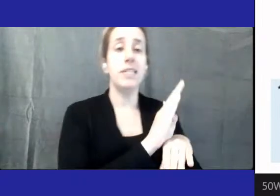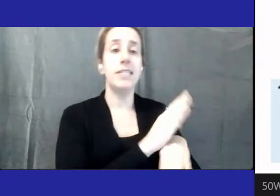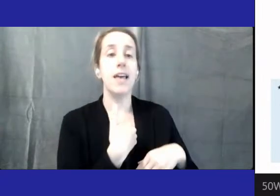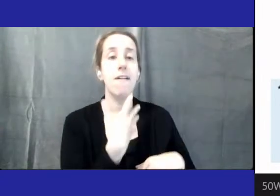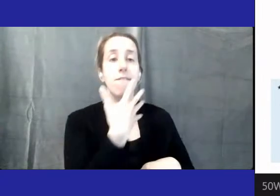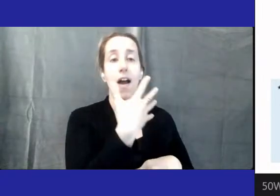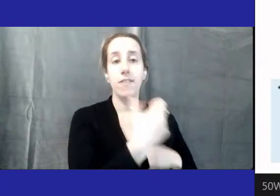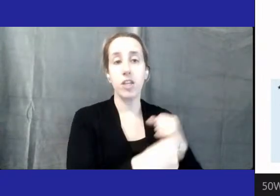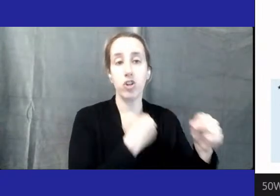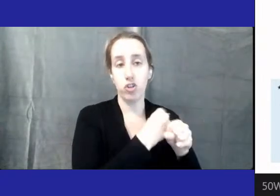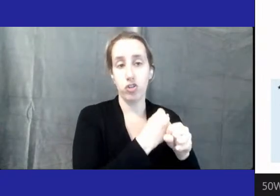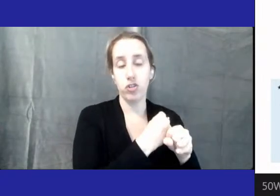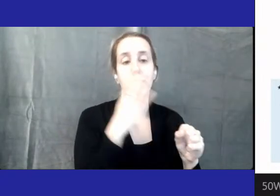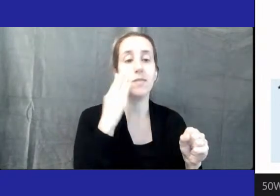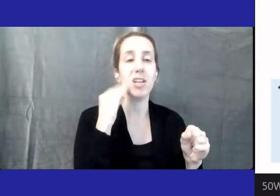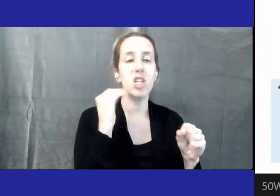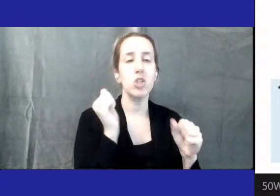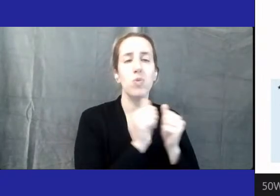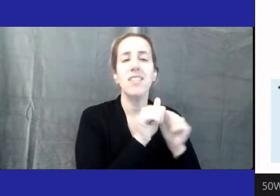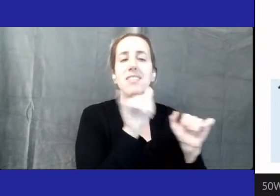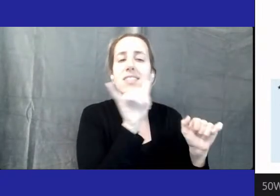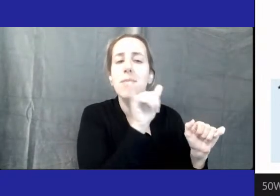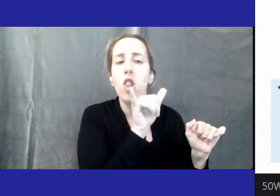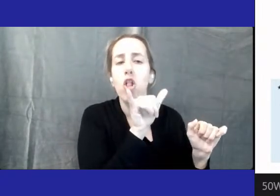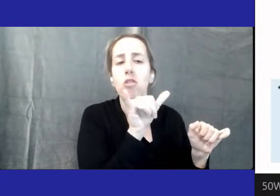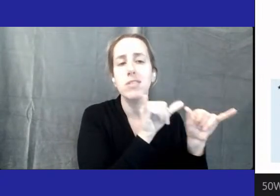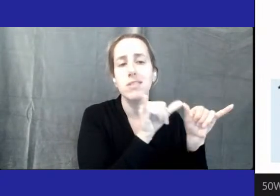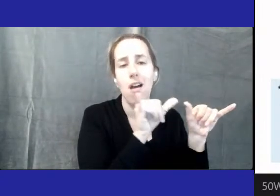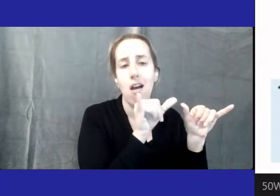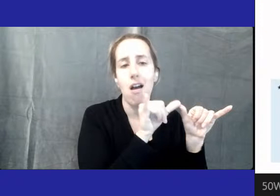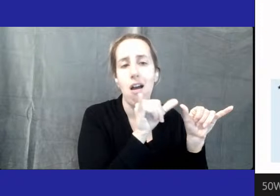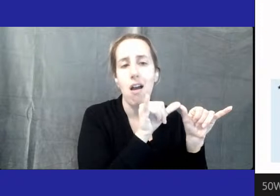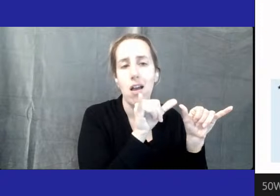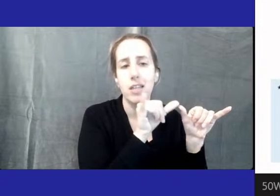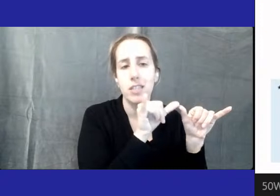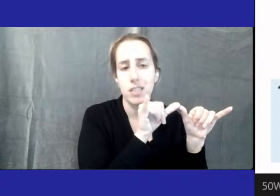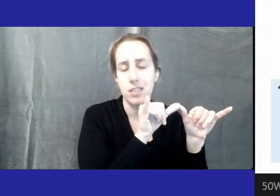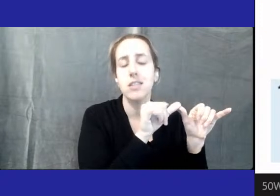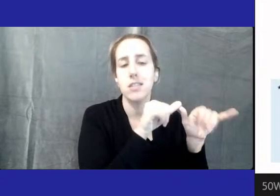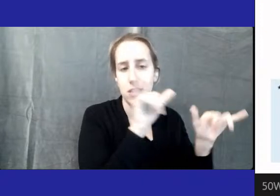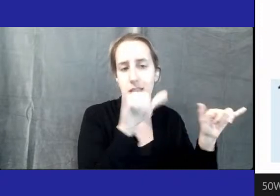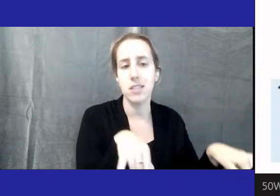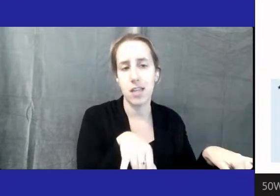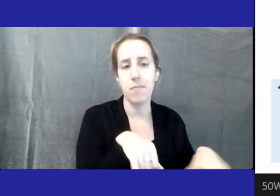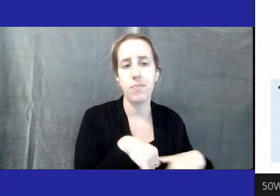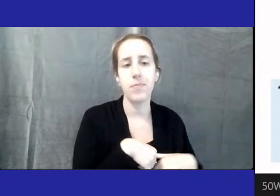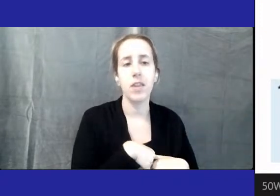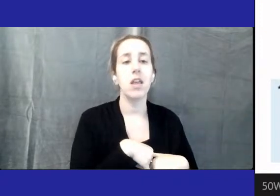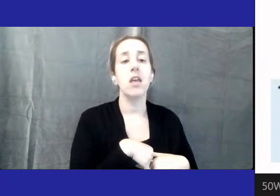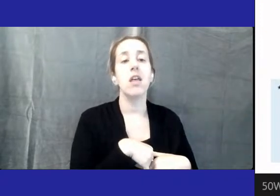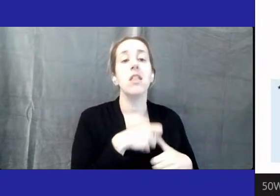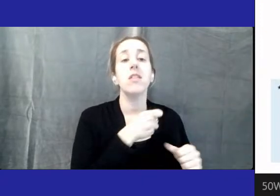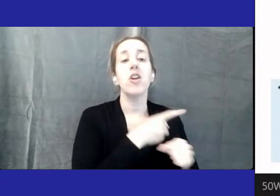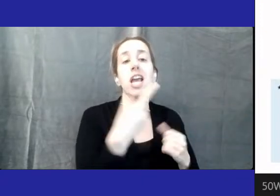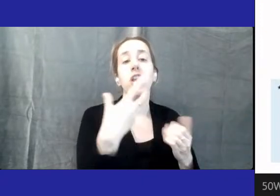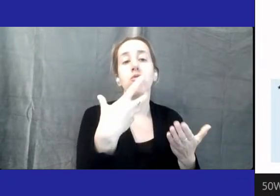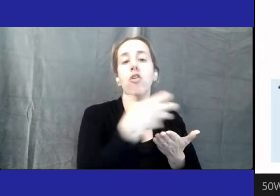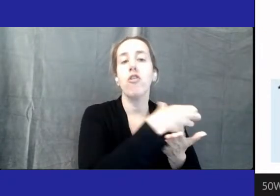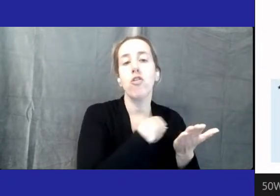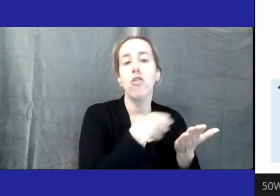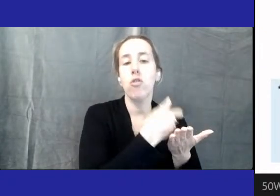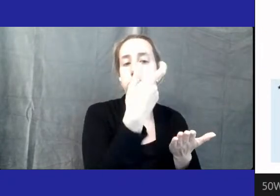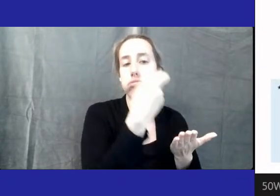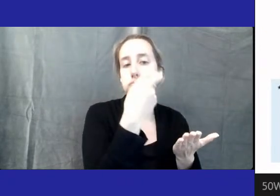sized organizations. Their annual revenue had to exceed $5 million, and they had to have the ability to maintain compliance with FEMA guidelines